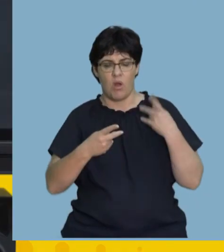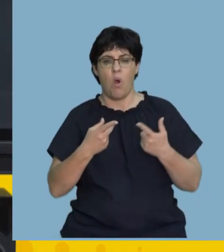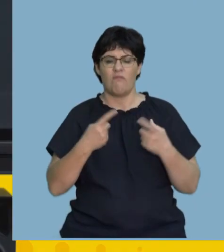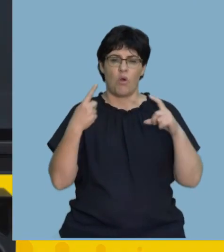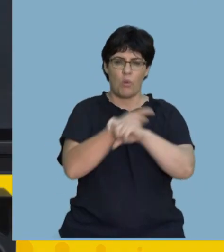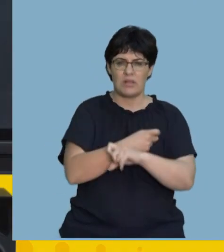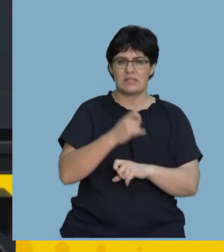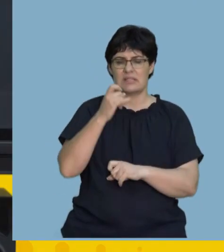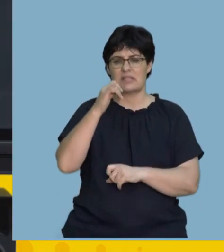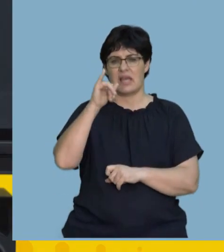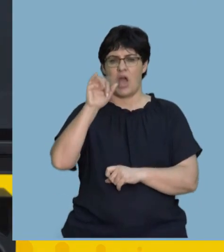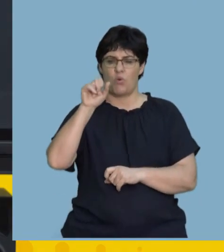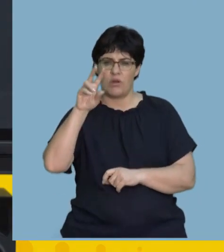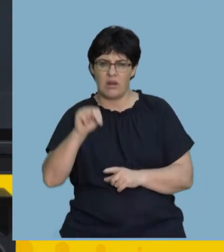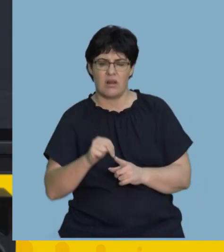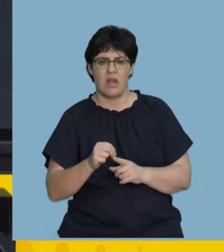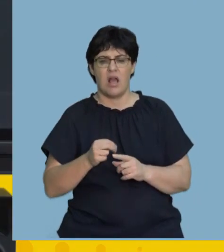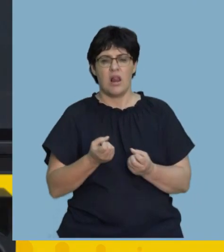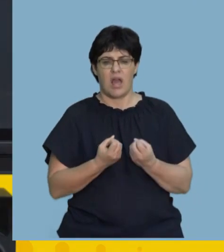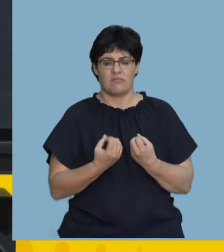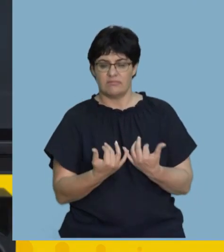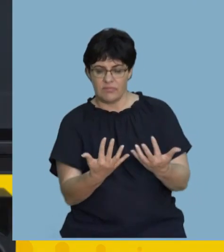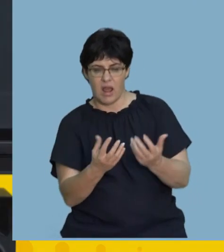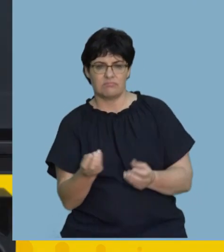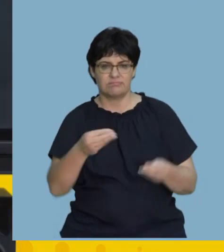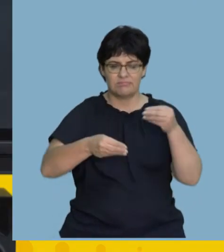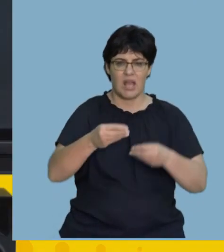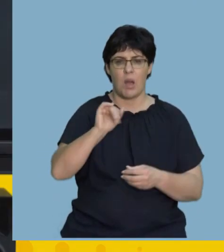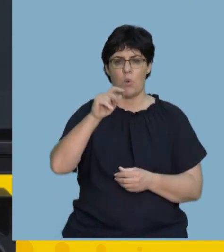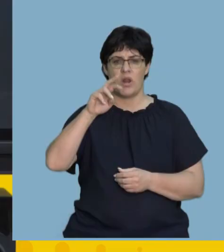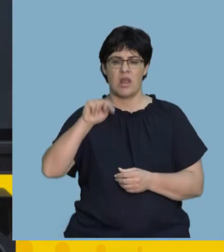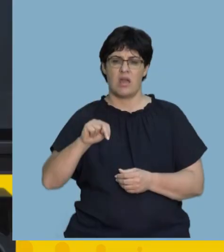like in fertilizers, you talk about the ammonium sulfate,